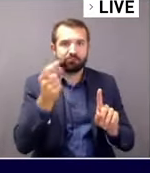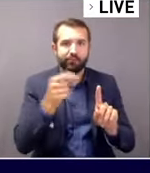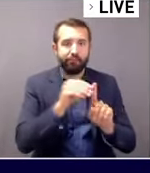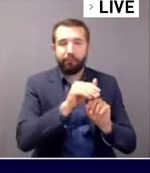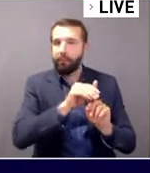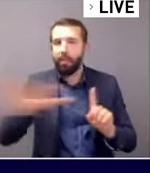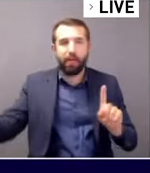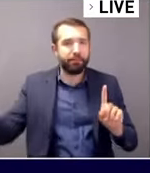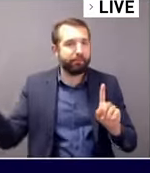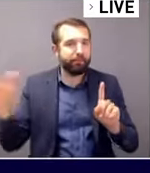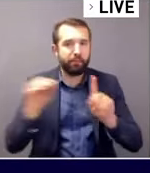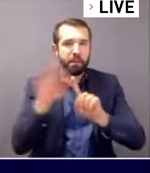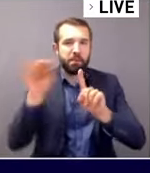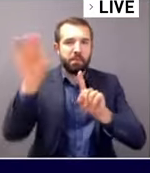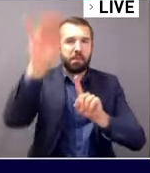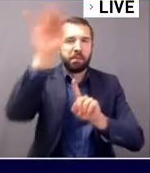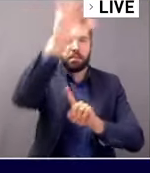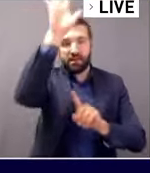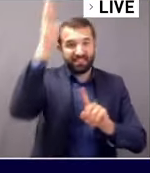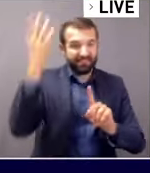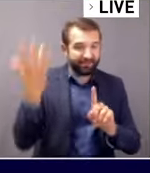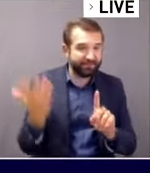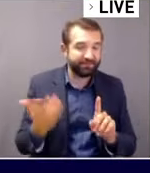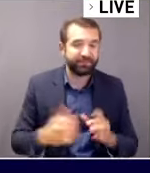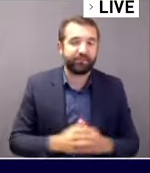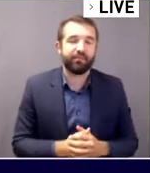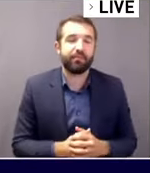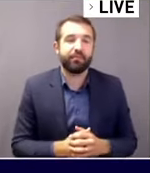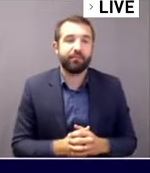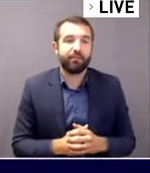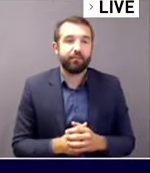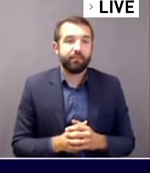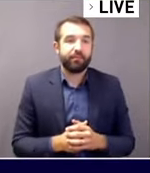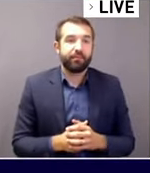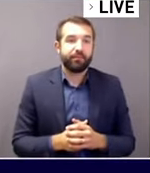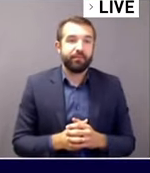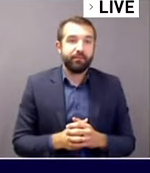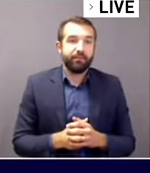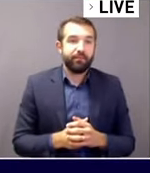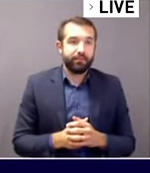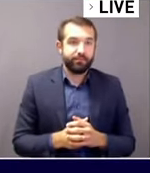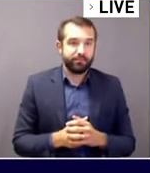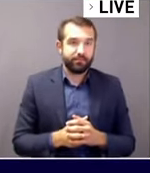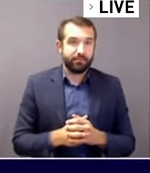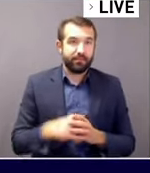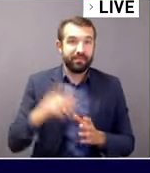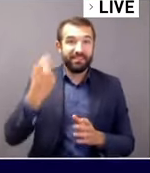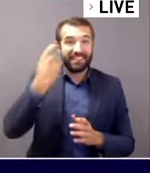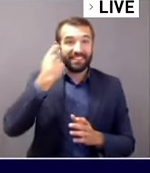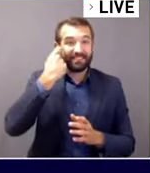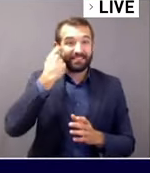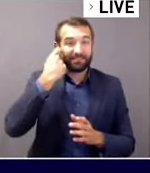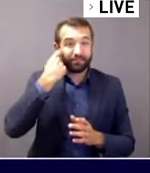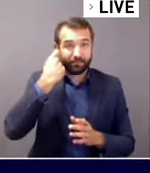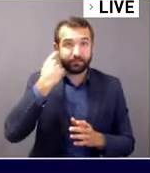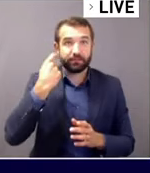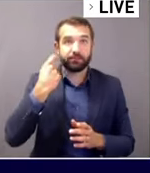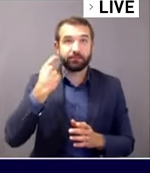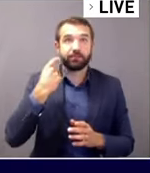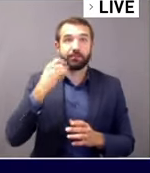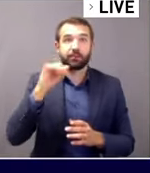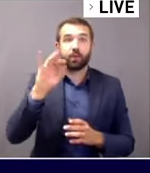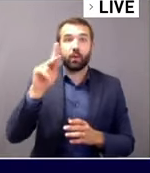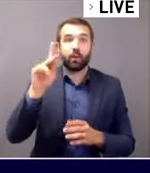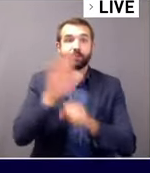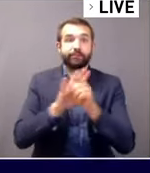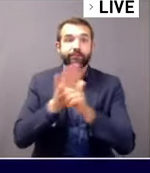to several more outbreaks, especially in a close geographic area. Moreover, the outbreaks of recent days and weeks in